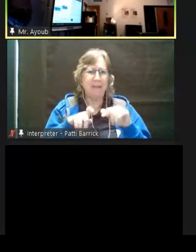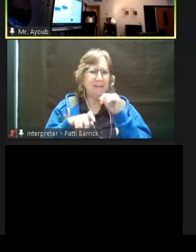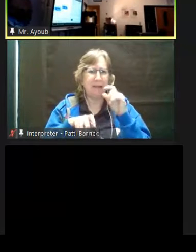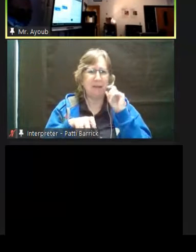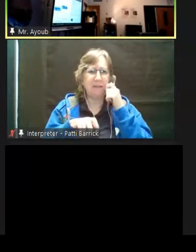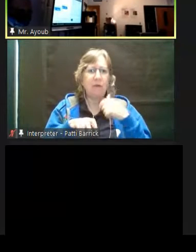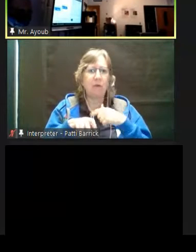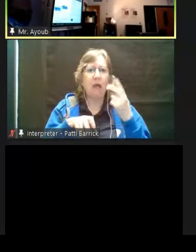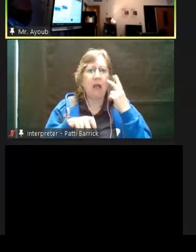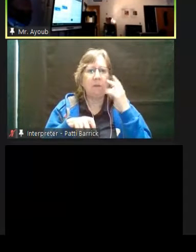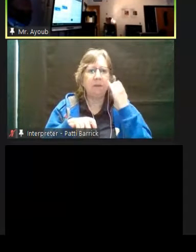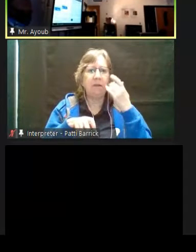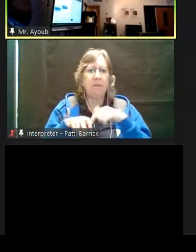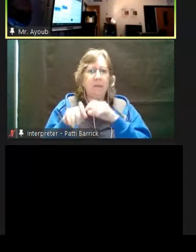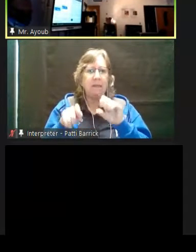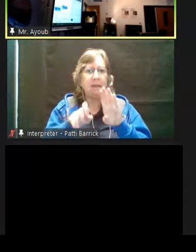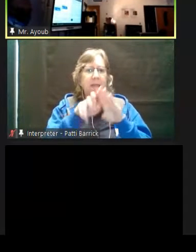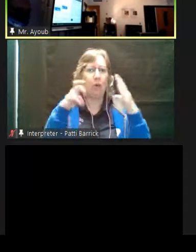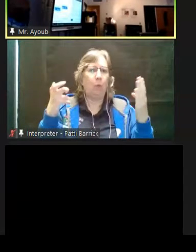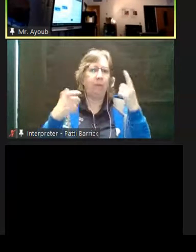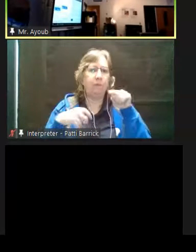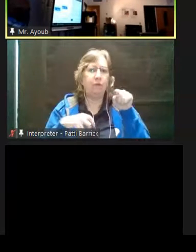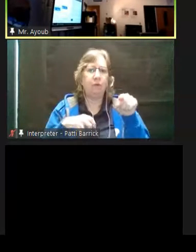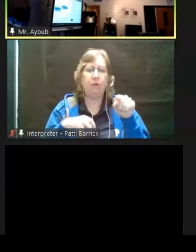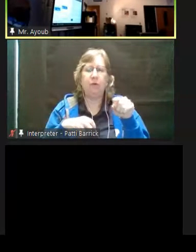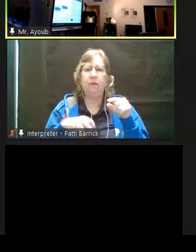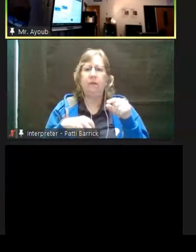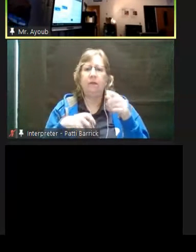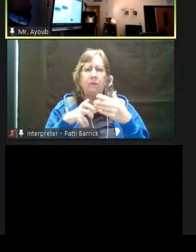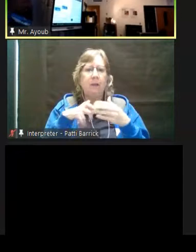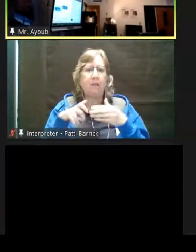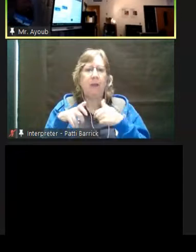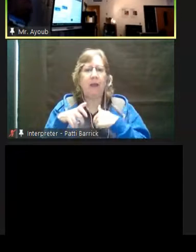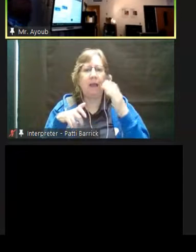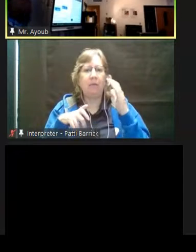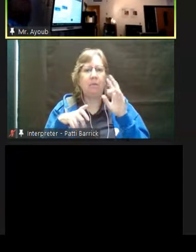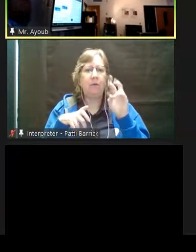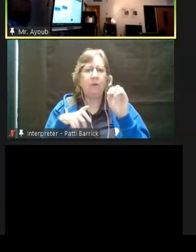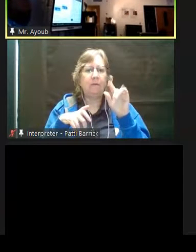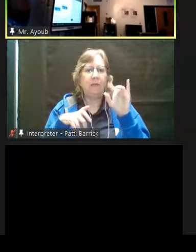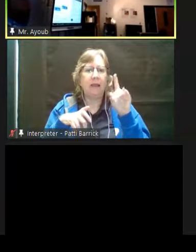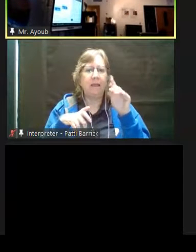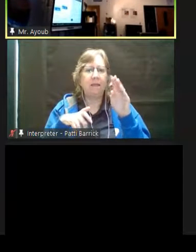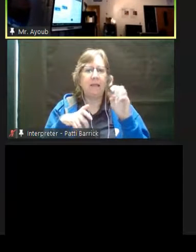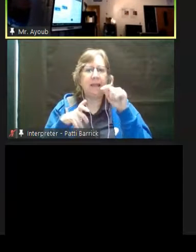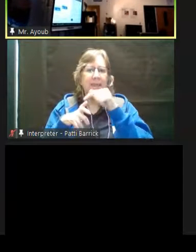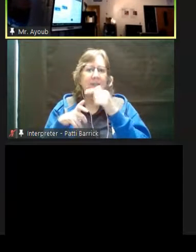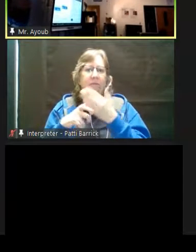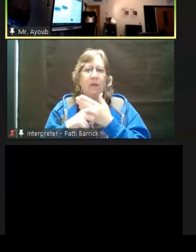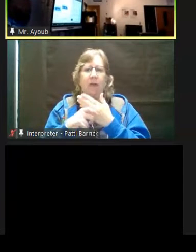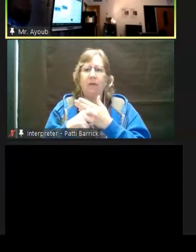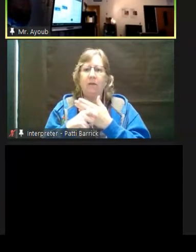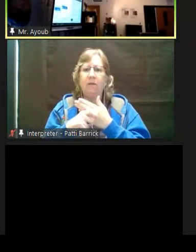So I'll get this unblocked. So I'm gonna validate this file. I'm gonna have you guys make some changes to it. So we can